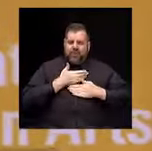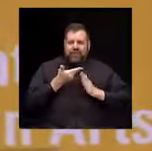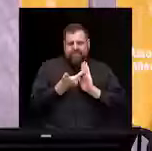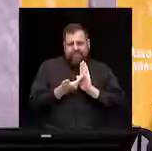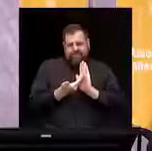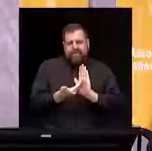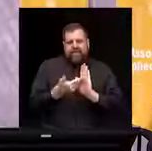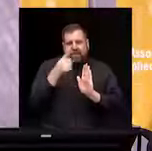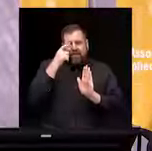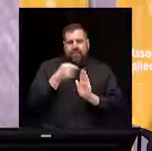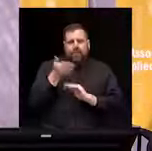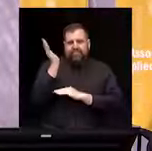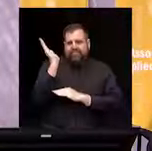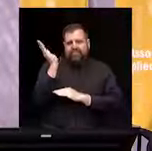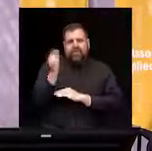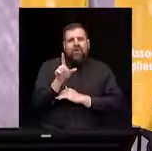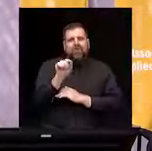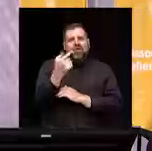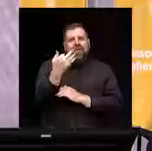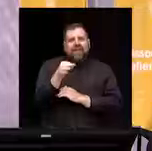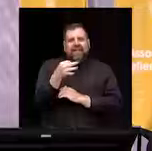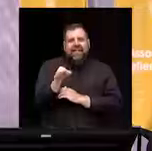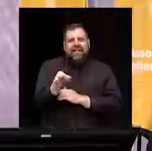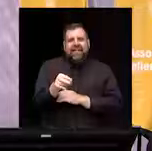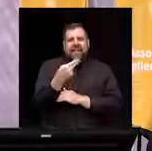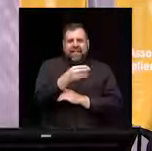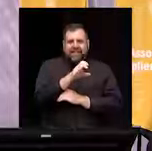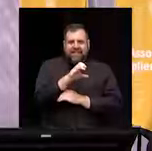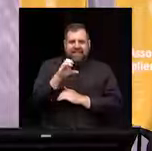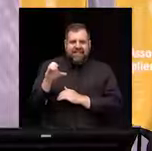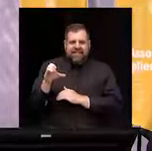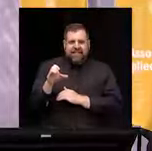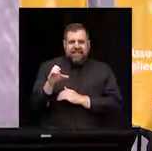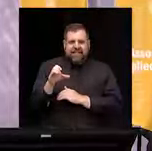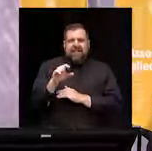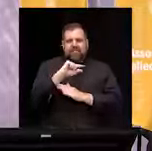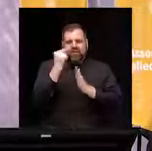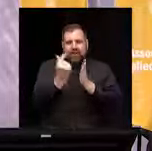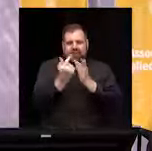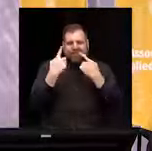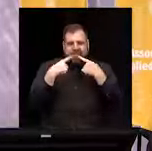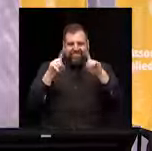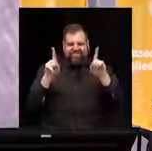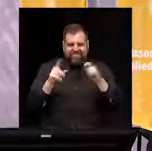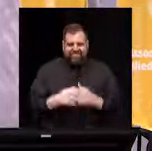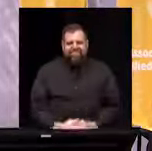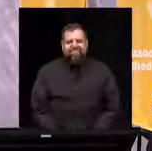for delivering the 2019 Houston Community College Commencement Address.